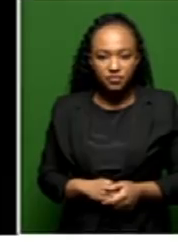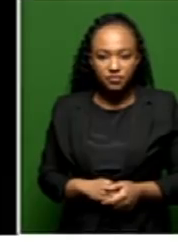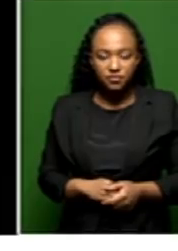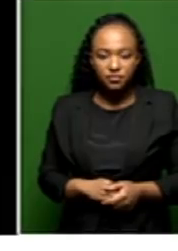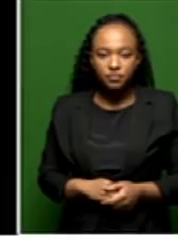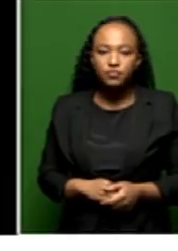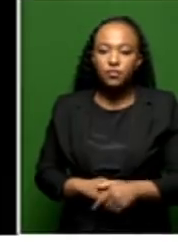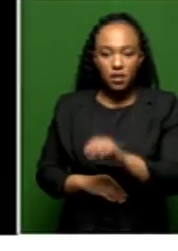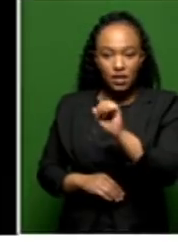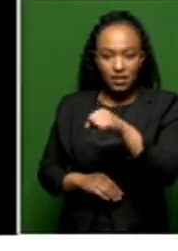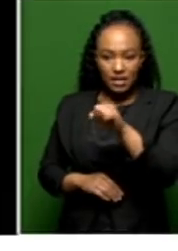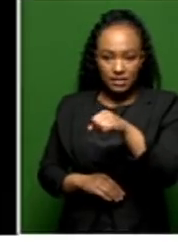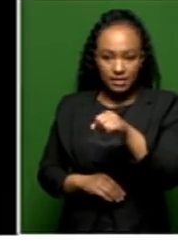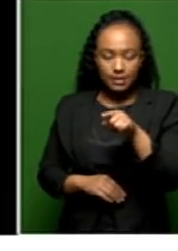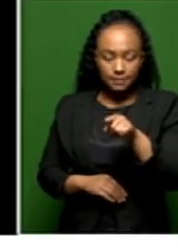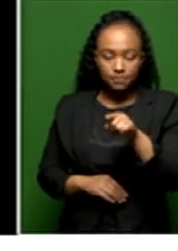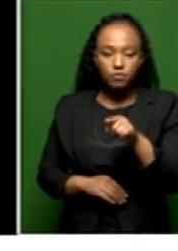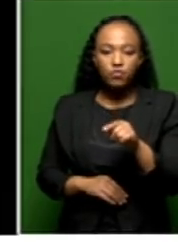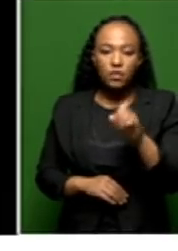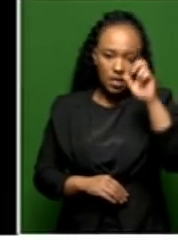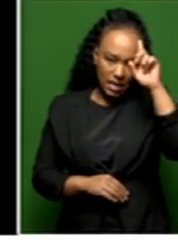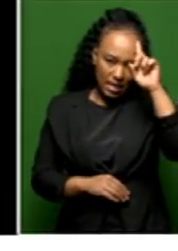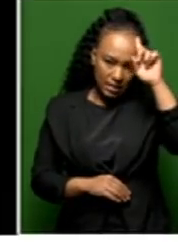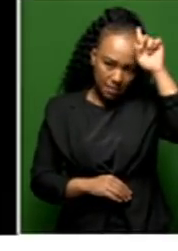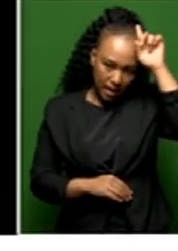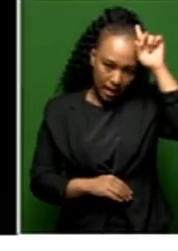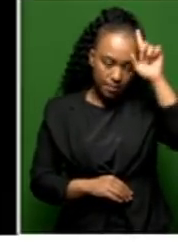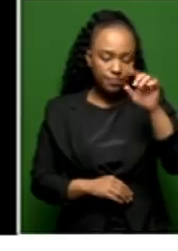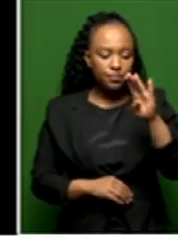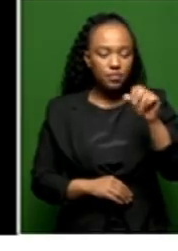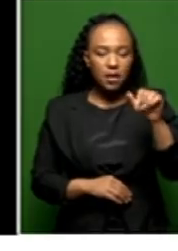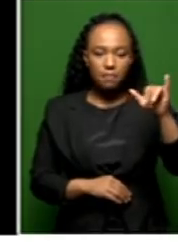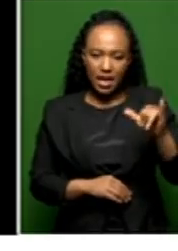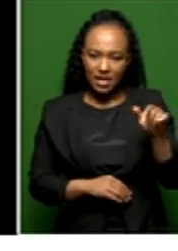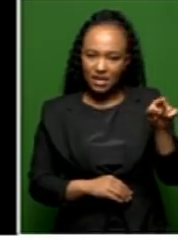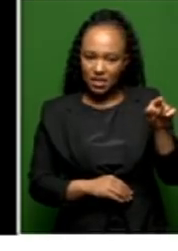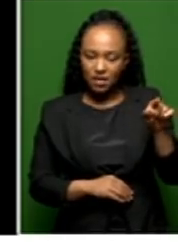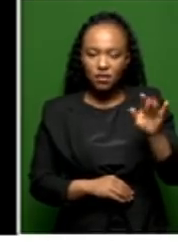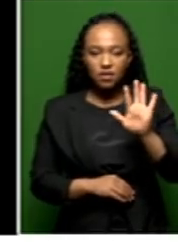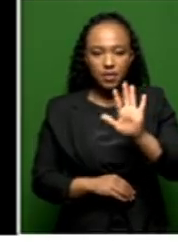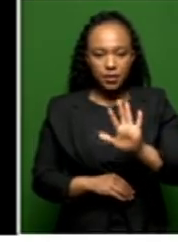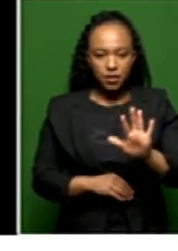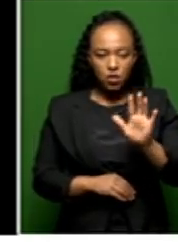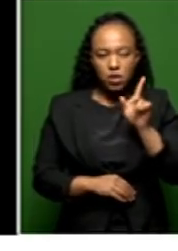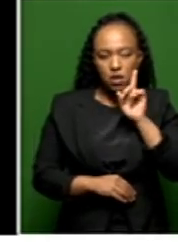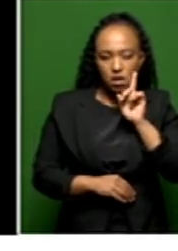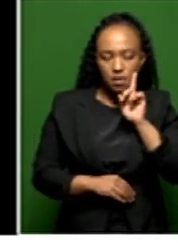Yes, so even in Nelson Mandela Bay, we are looking at both the